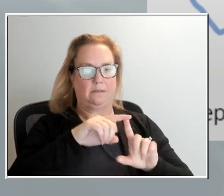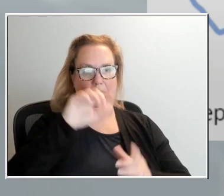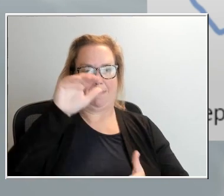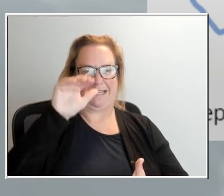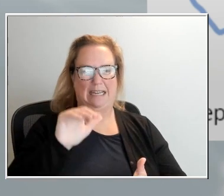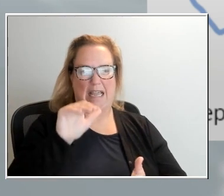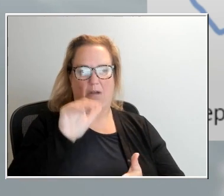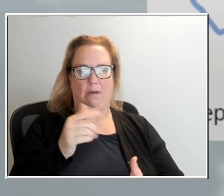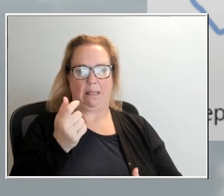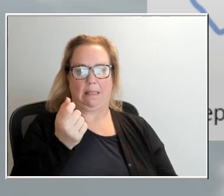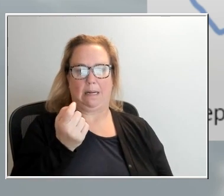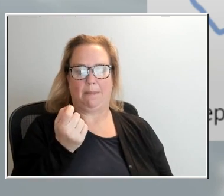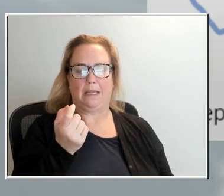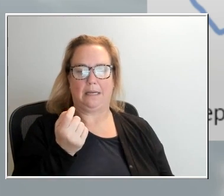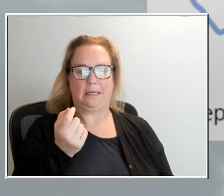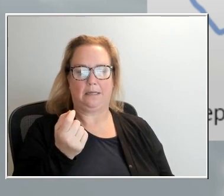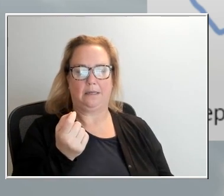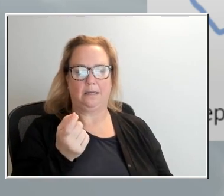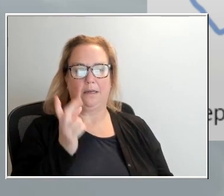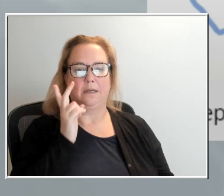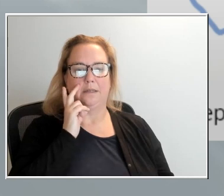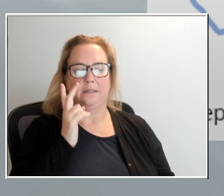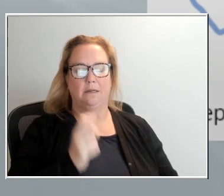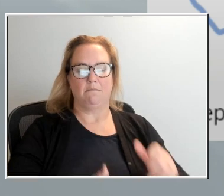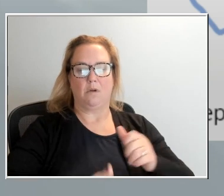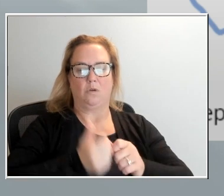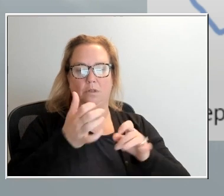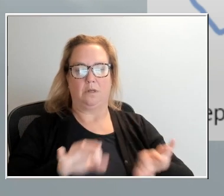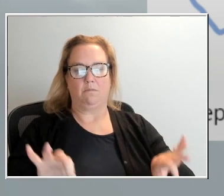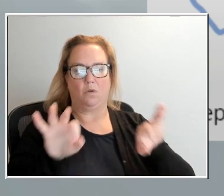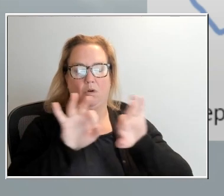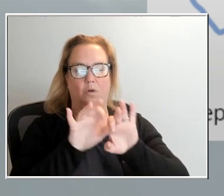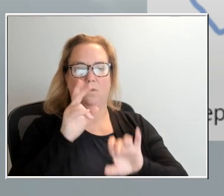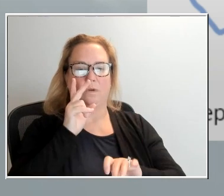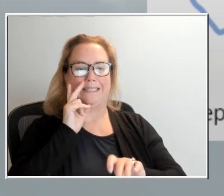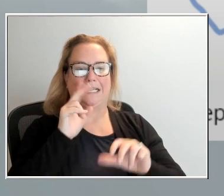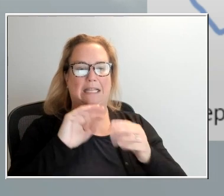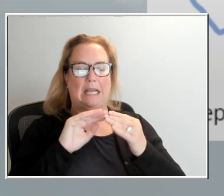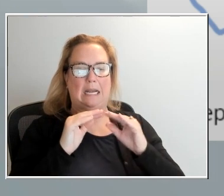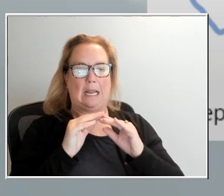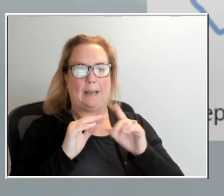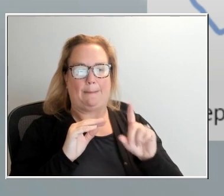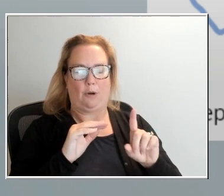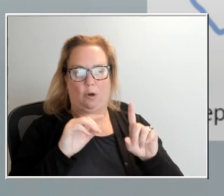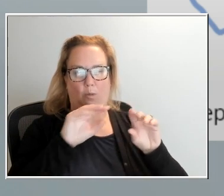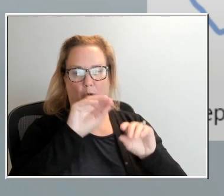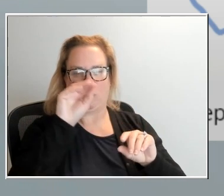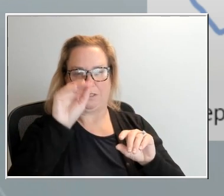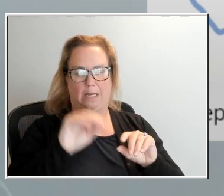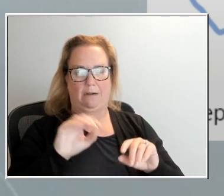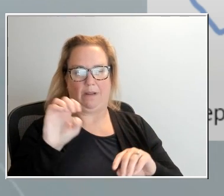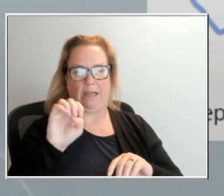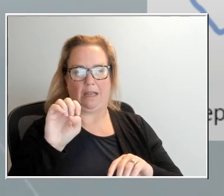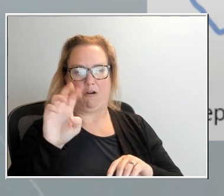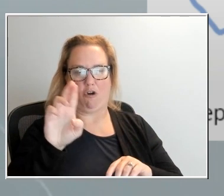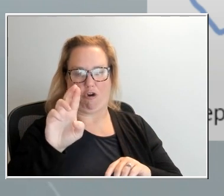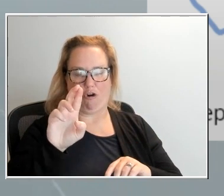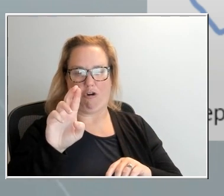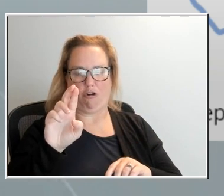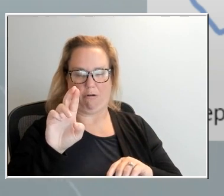bit. I think most notably and most importantly is we're seeing that percentage of emergency visits